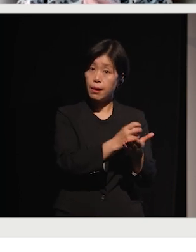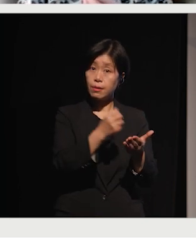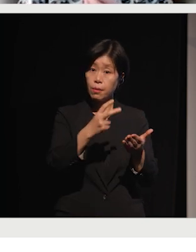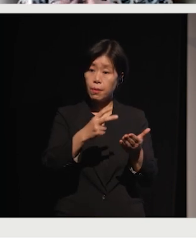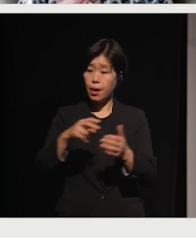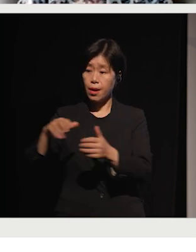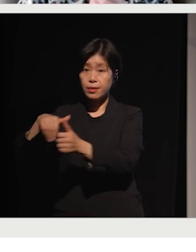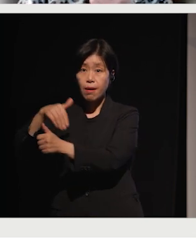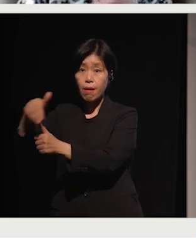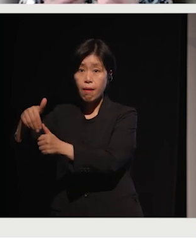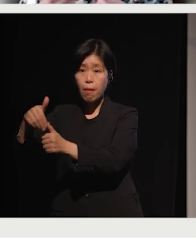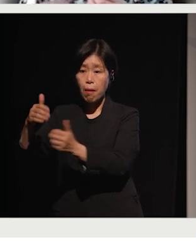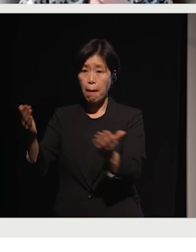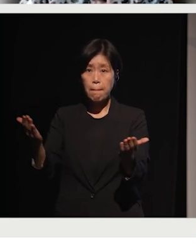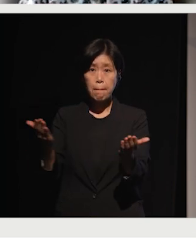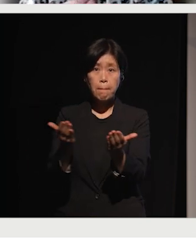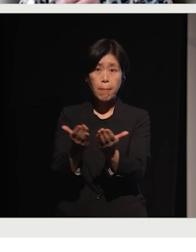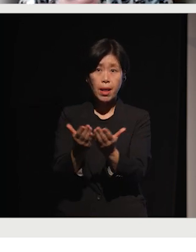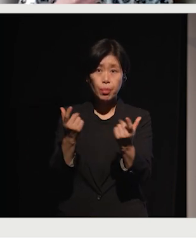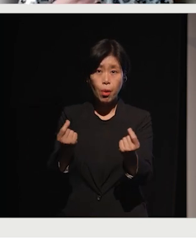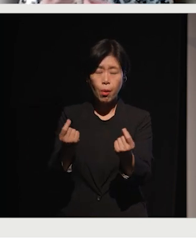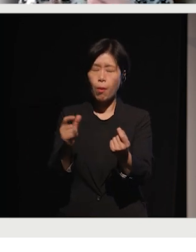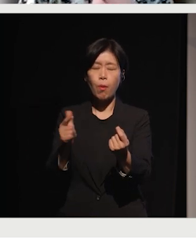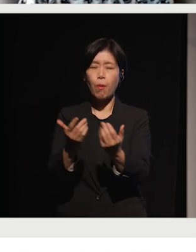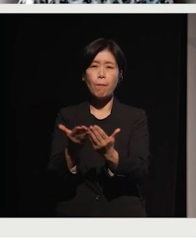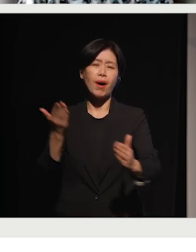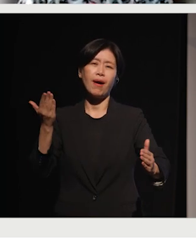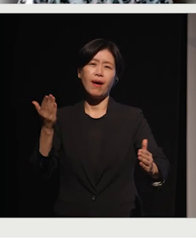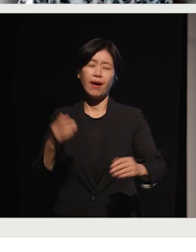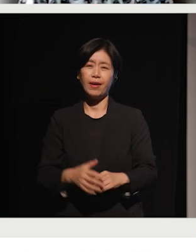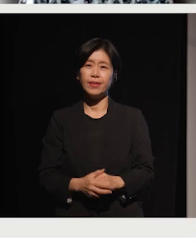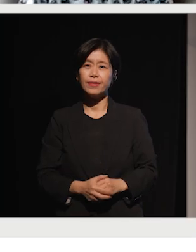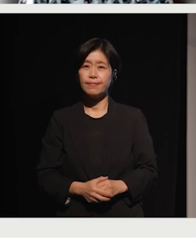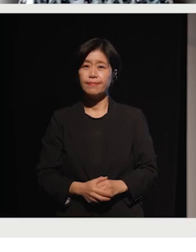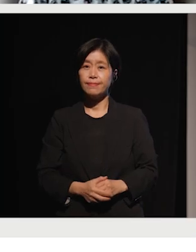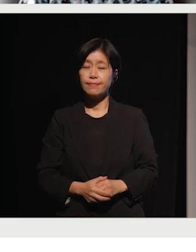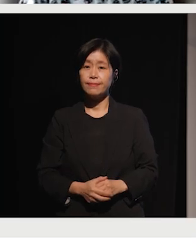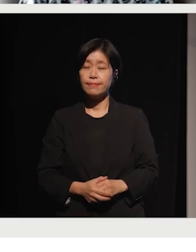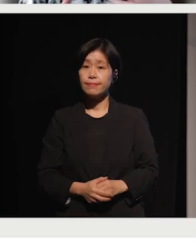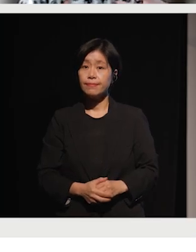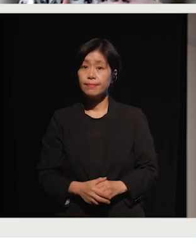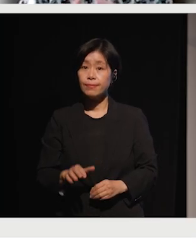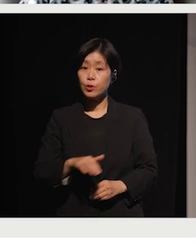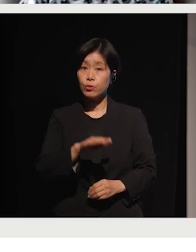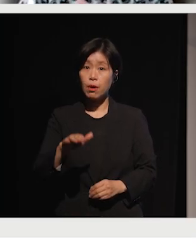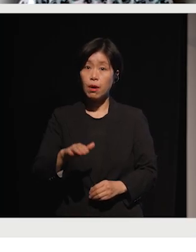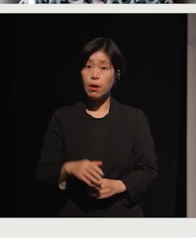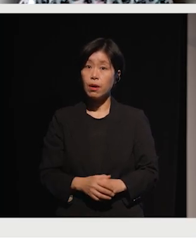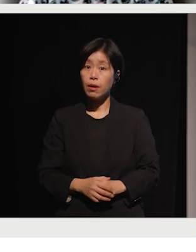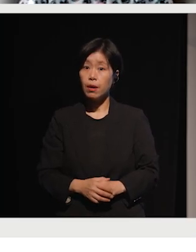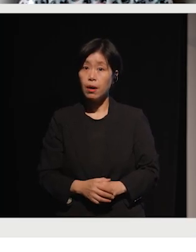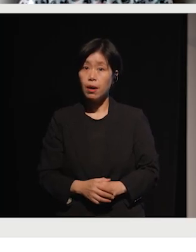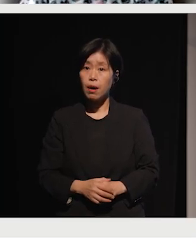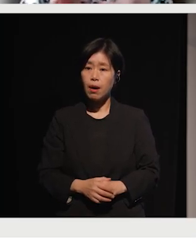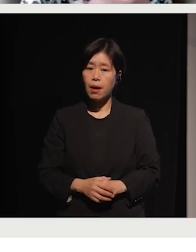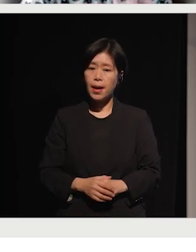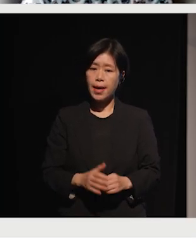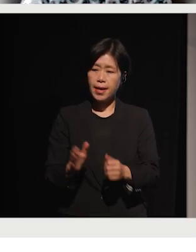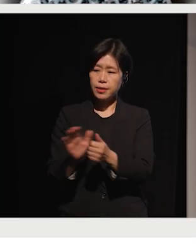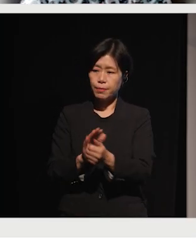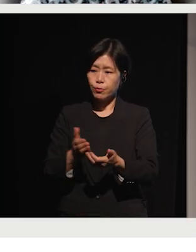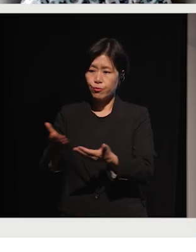those gaps? Where are we not meeting the mark where we should be? And the most common challenges